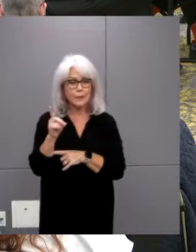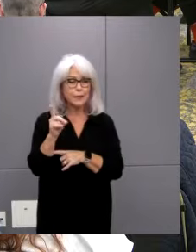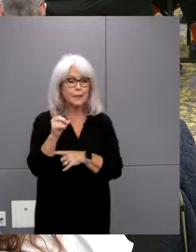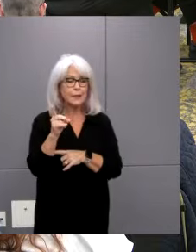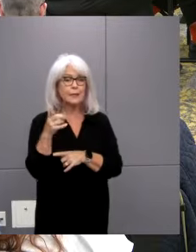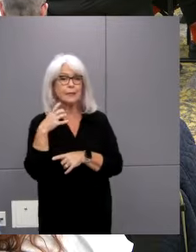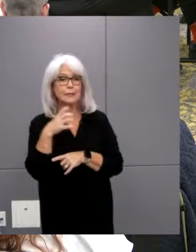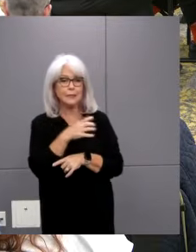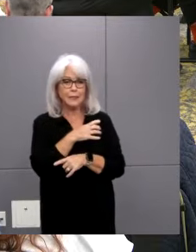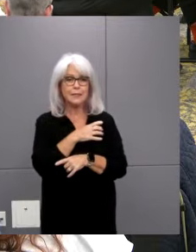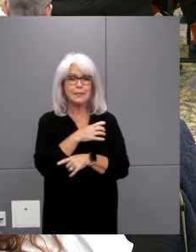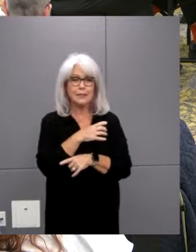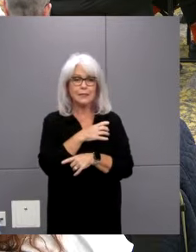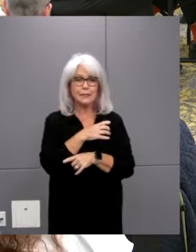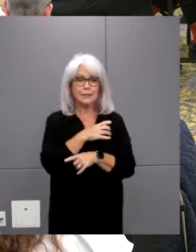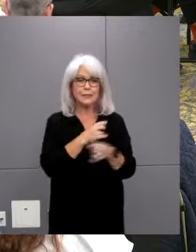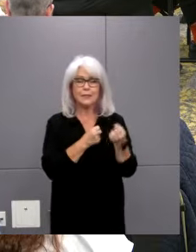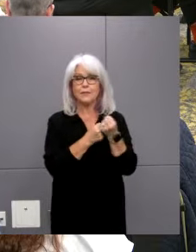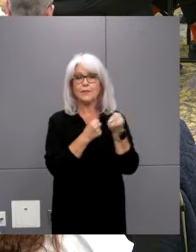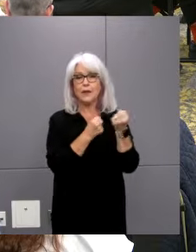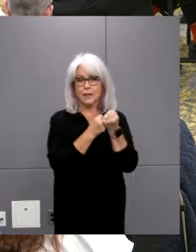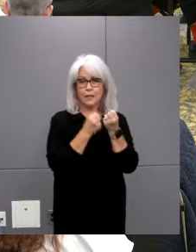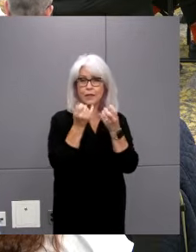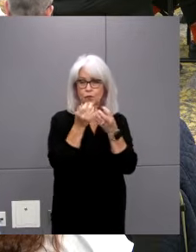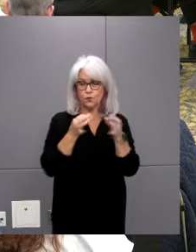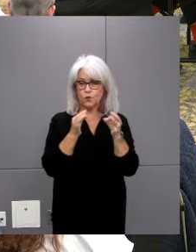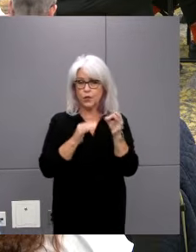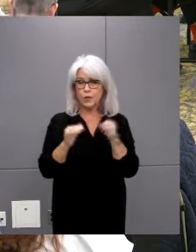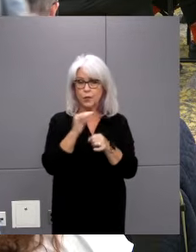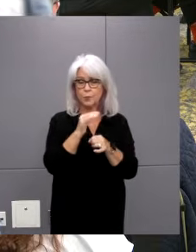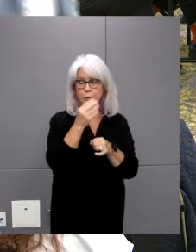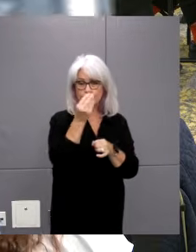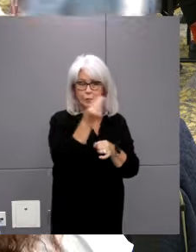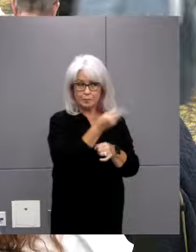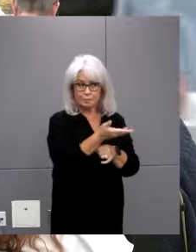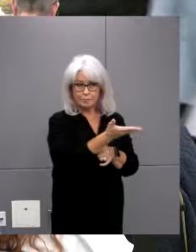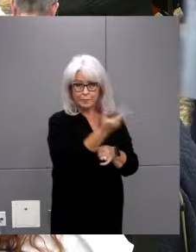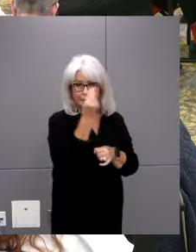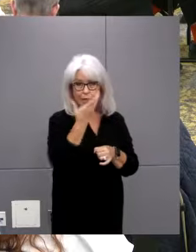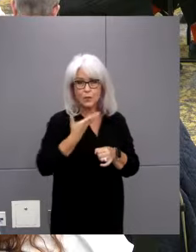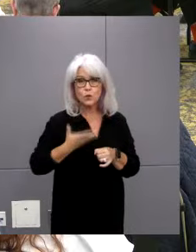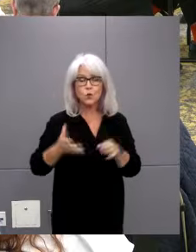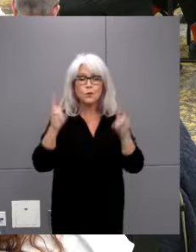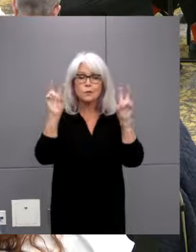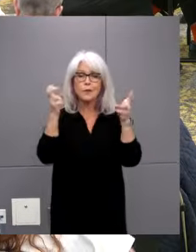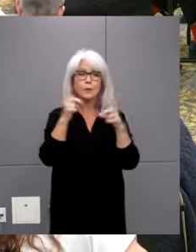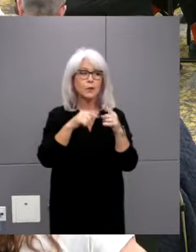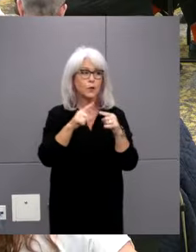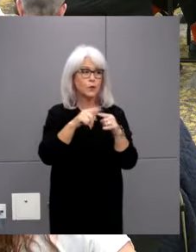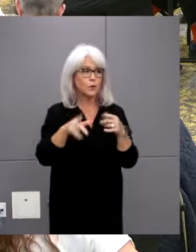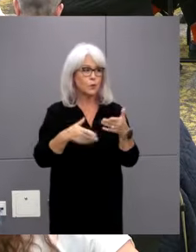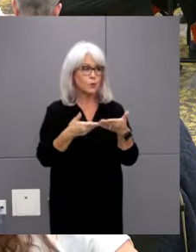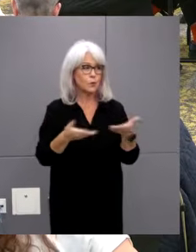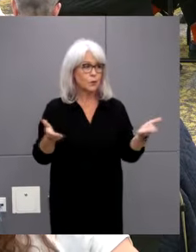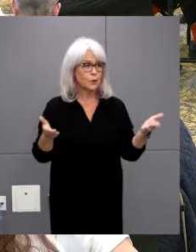Freedom. And Adam, if you could just state the topic once you step up to the mic. Thank you.